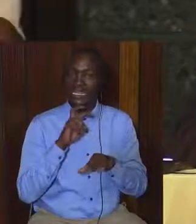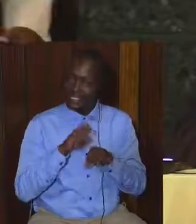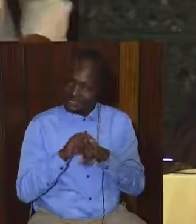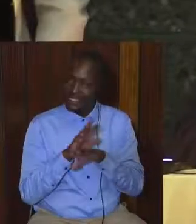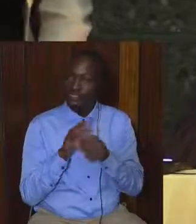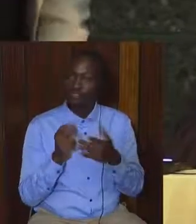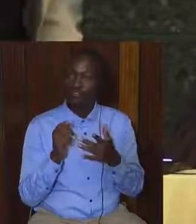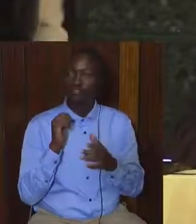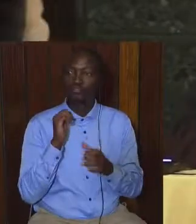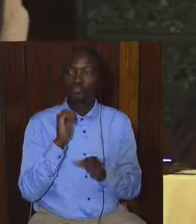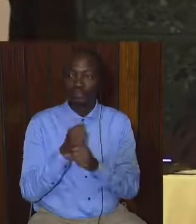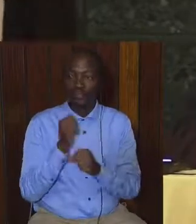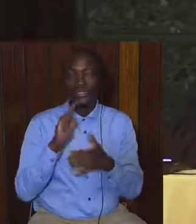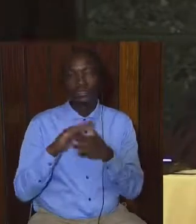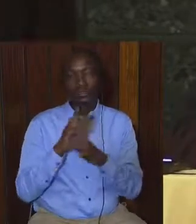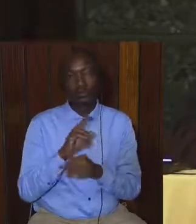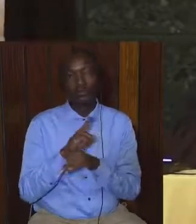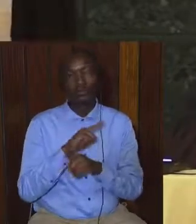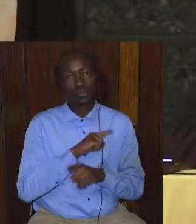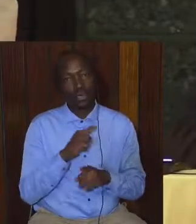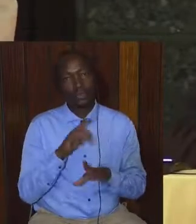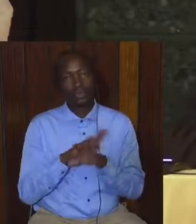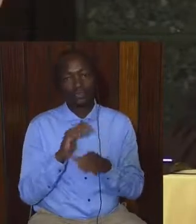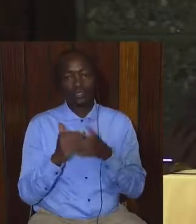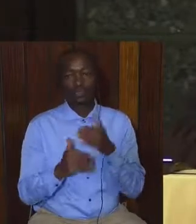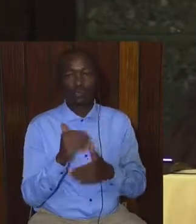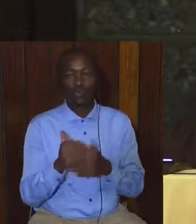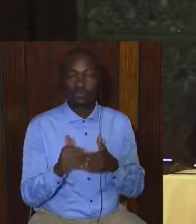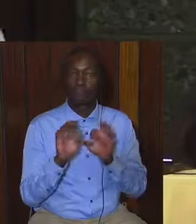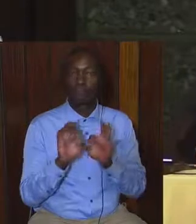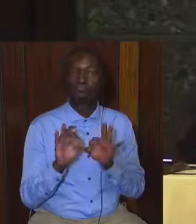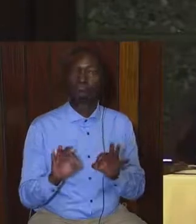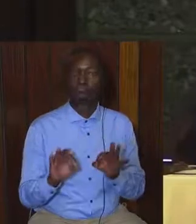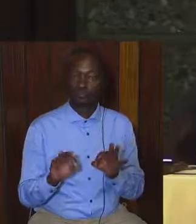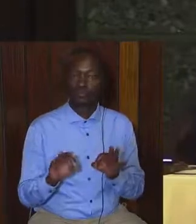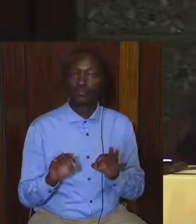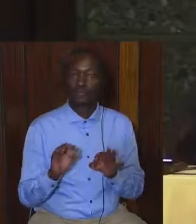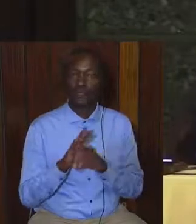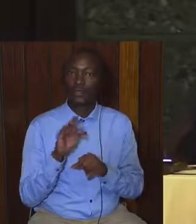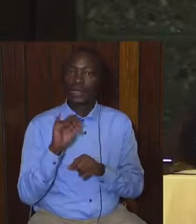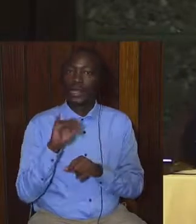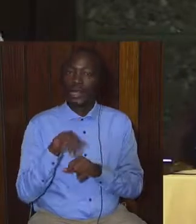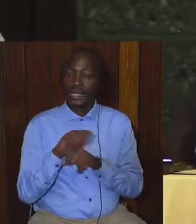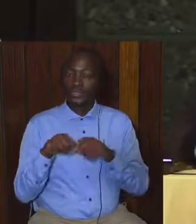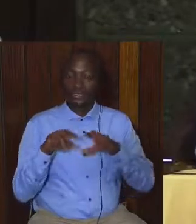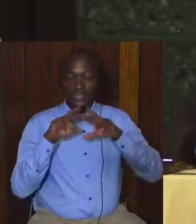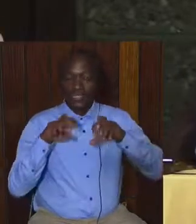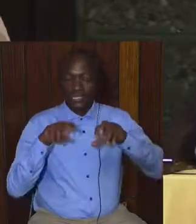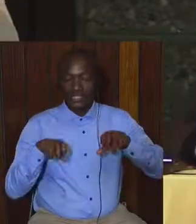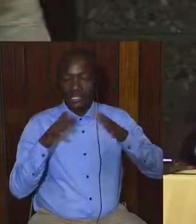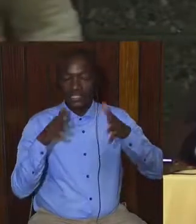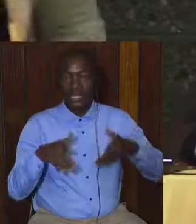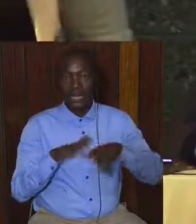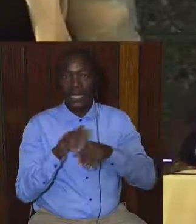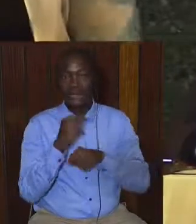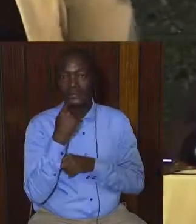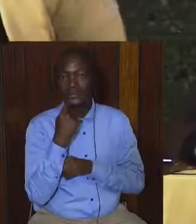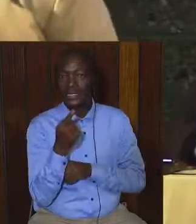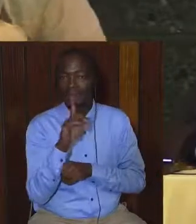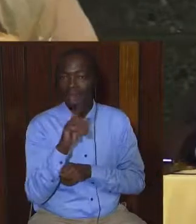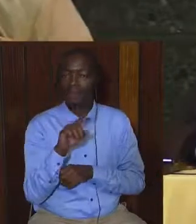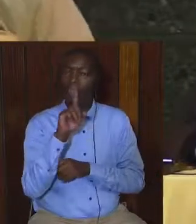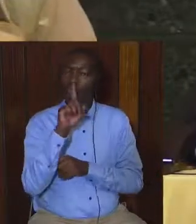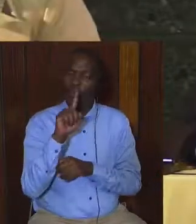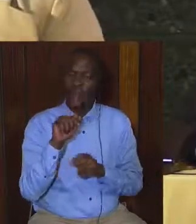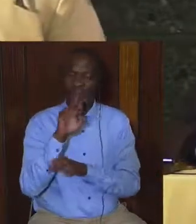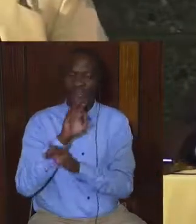to be undertaken because to ensure operational efficiency. And as the researcher has indicated, there is only a